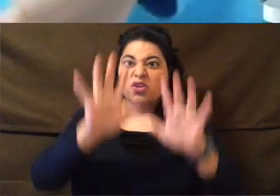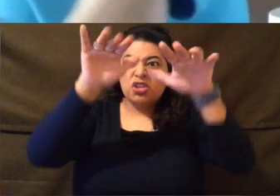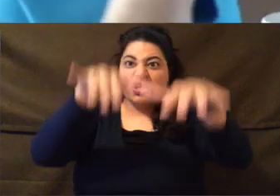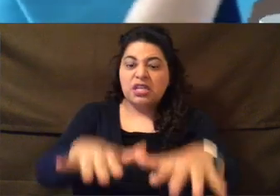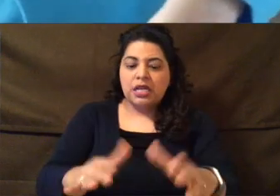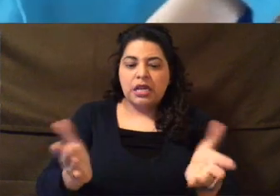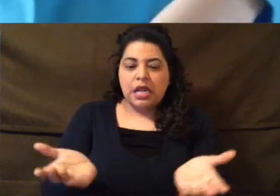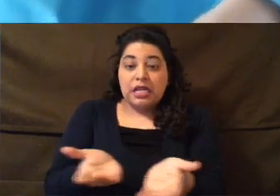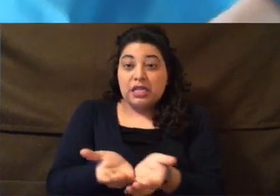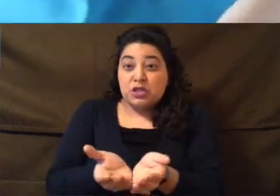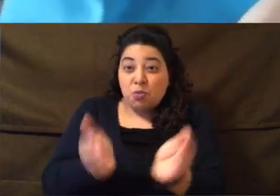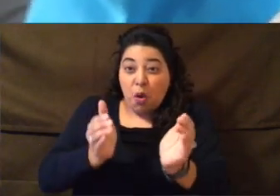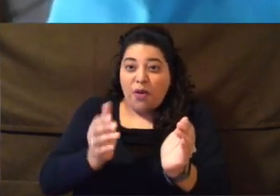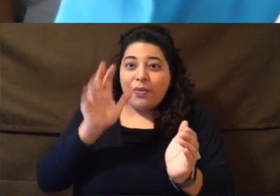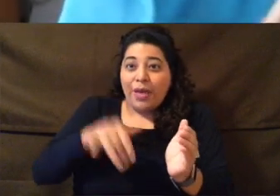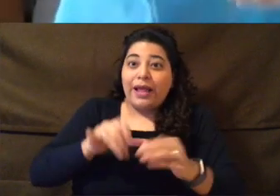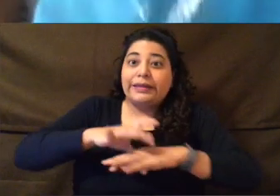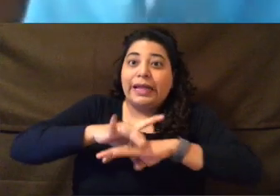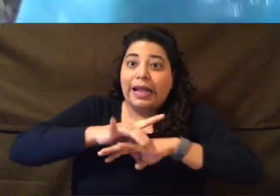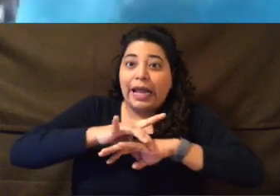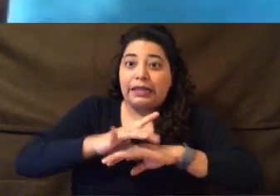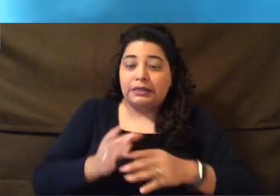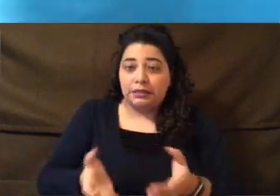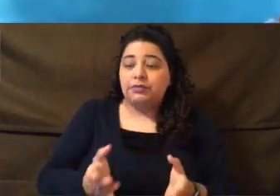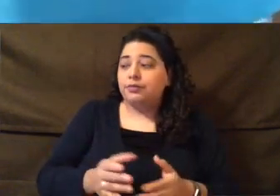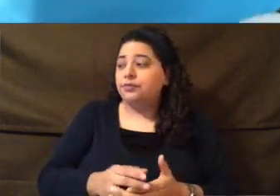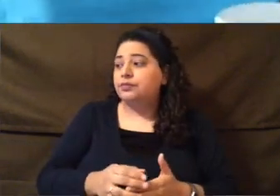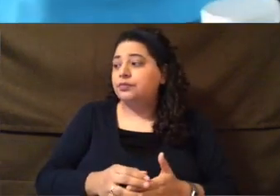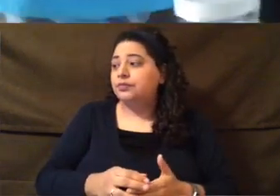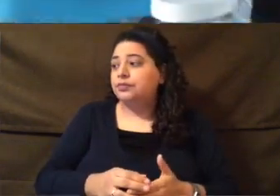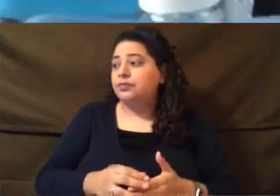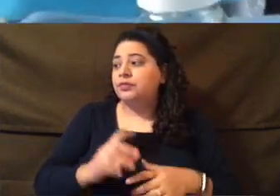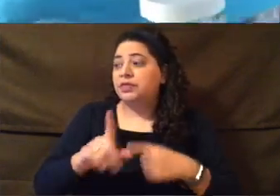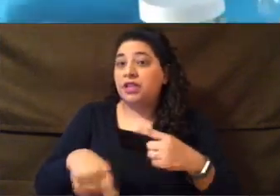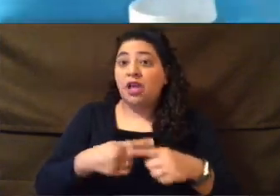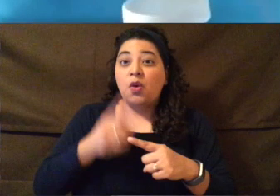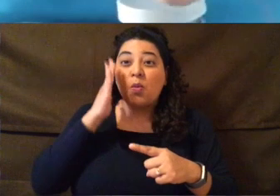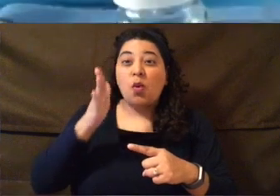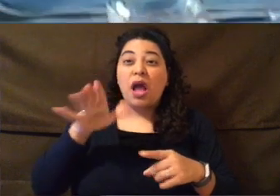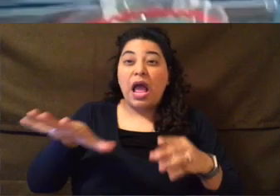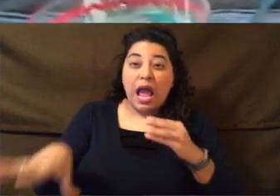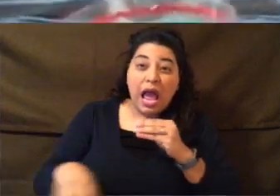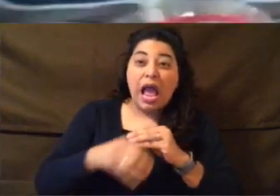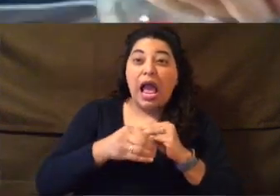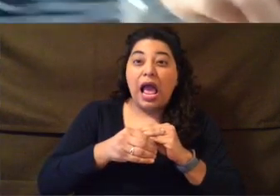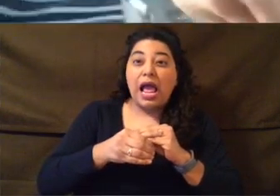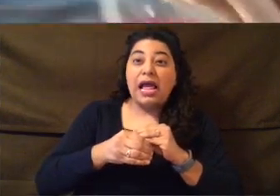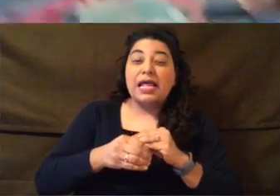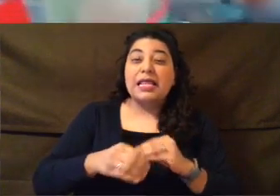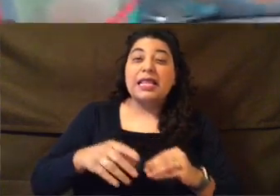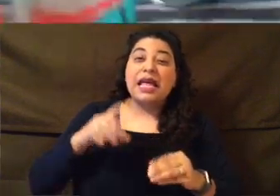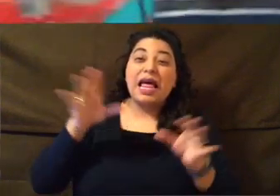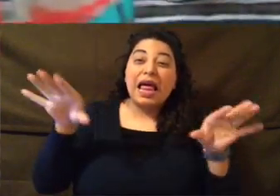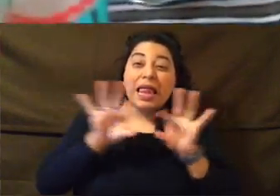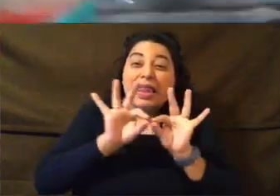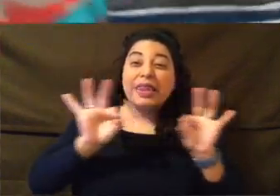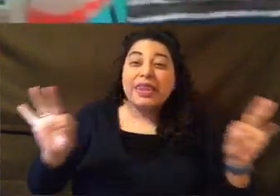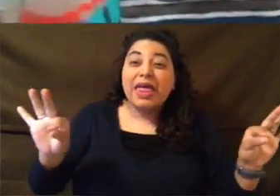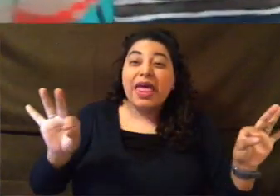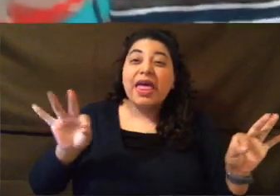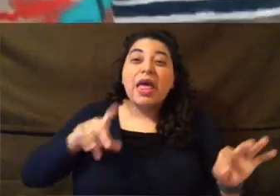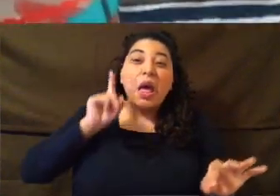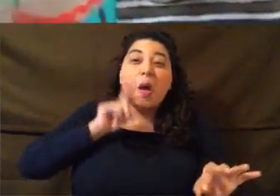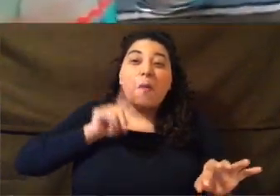The small bowl is going to be your land. Then you're going to put on the cling wrap, which is going to be